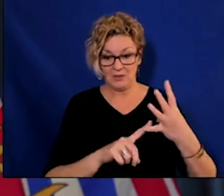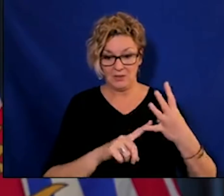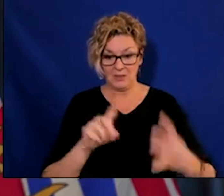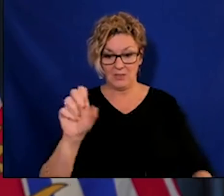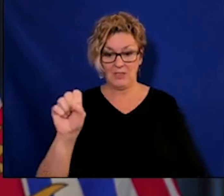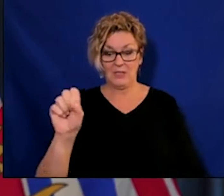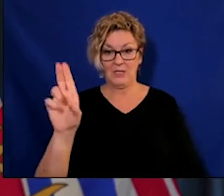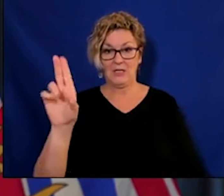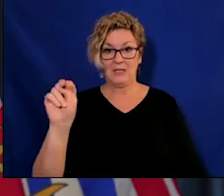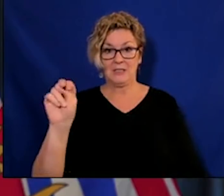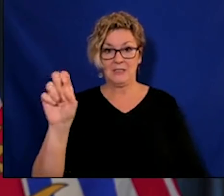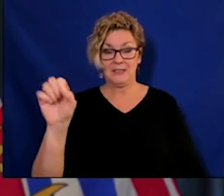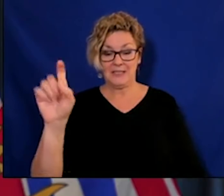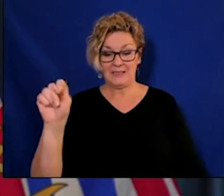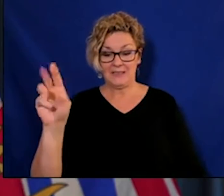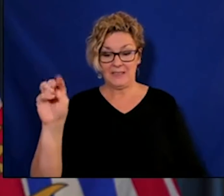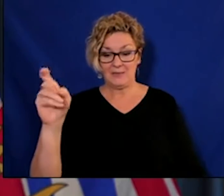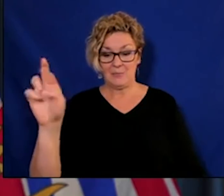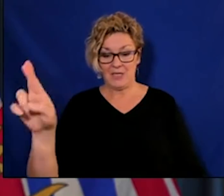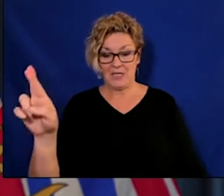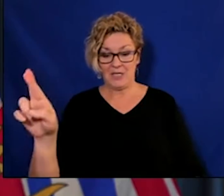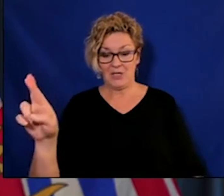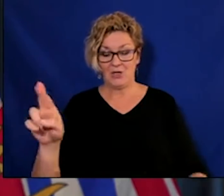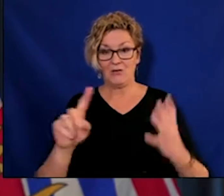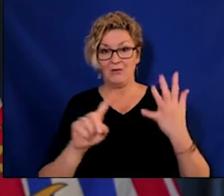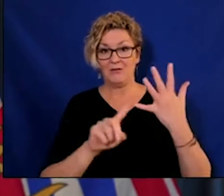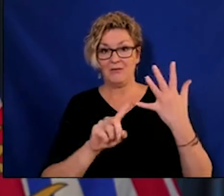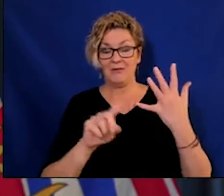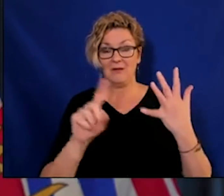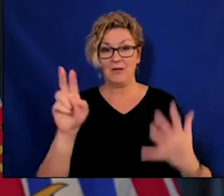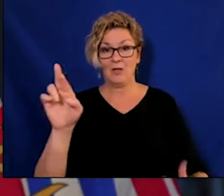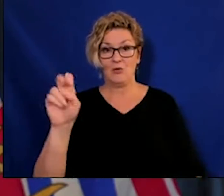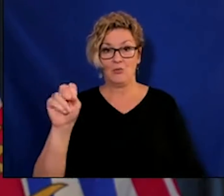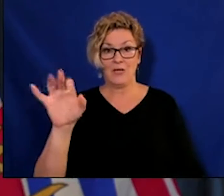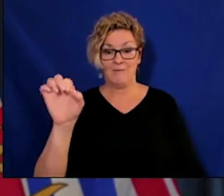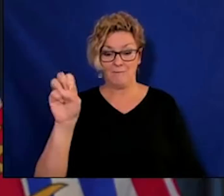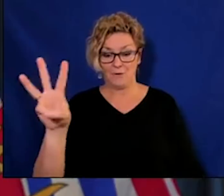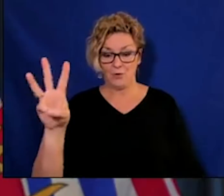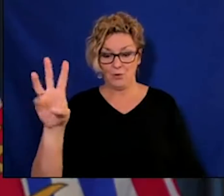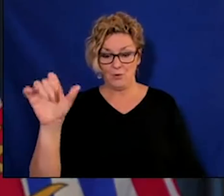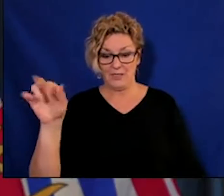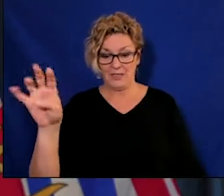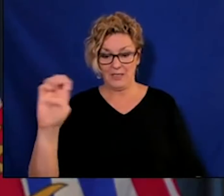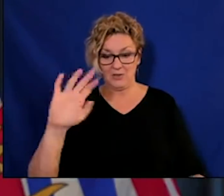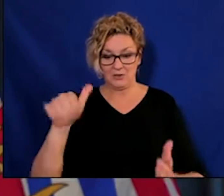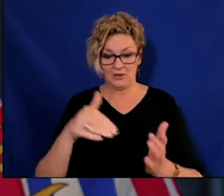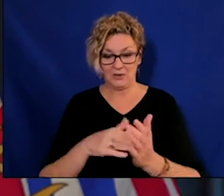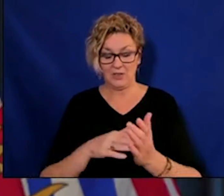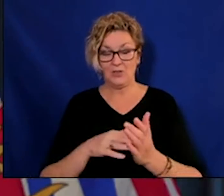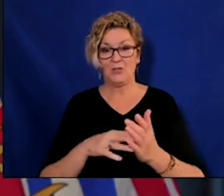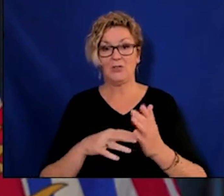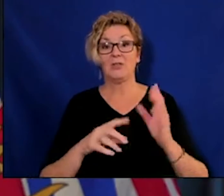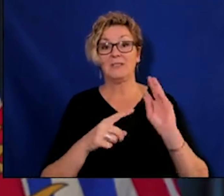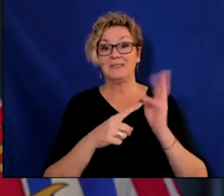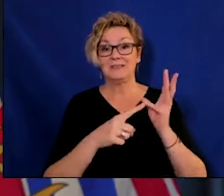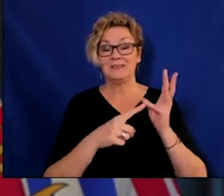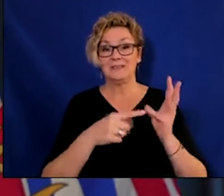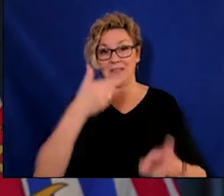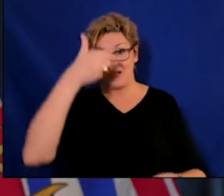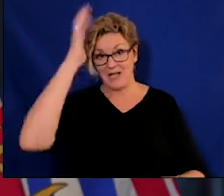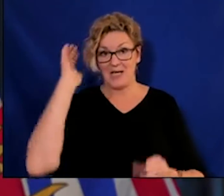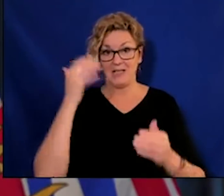active outbreaks in our healthcare system, 54 in long-term care and assisted living, and 6 in acute care. We now